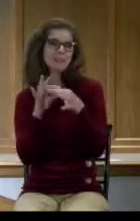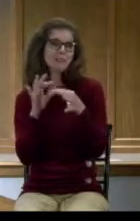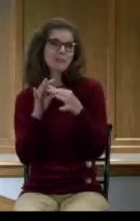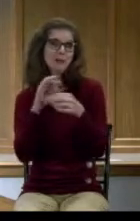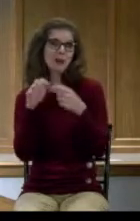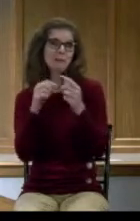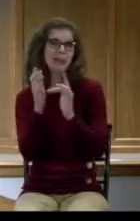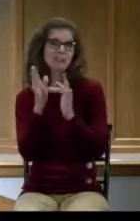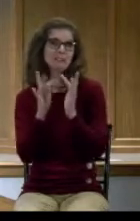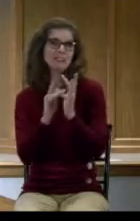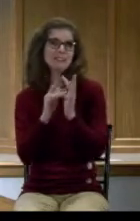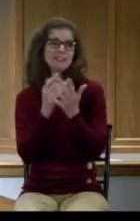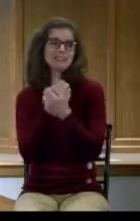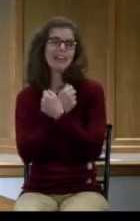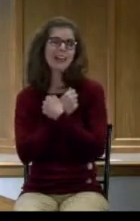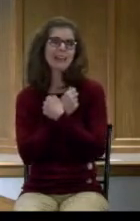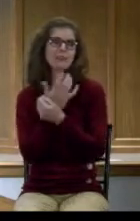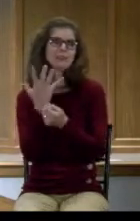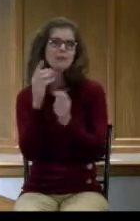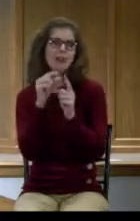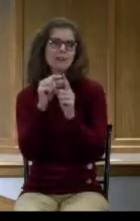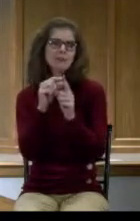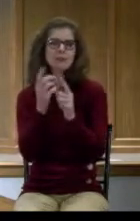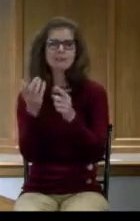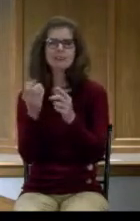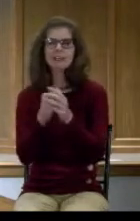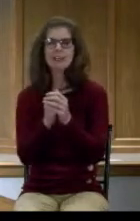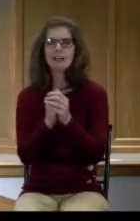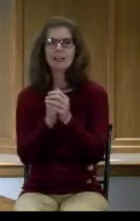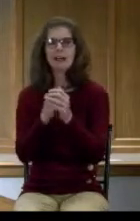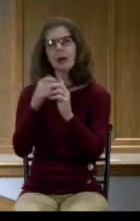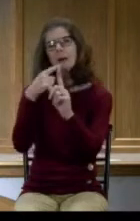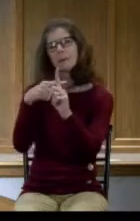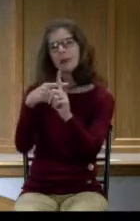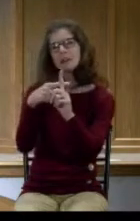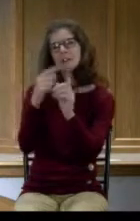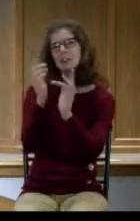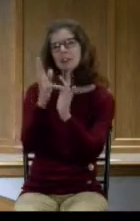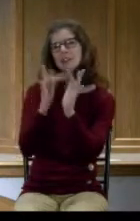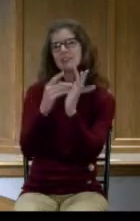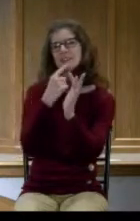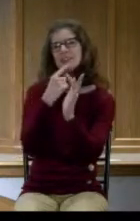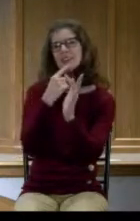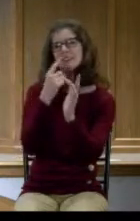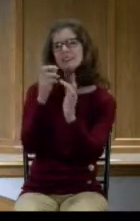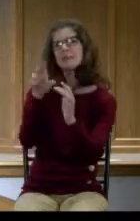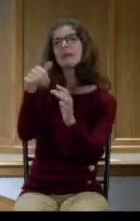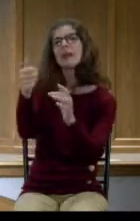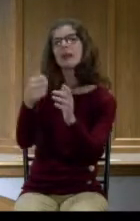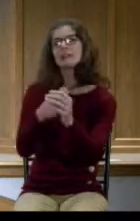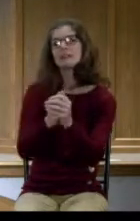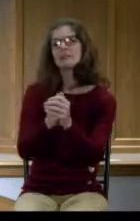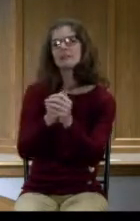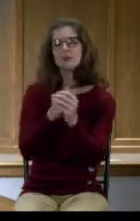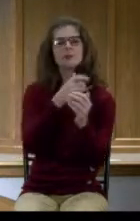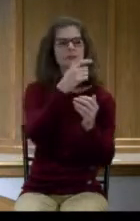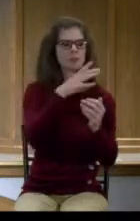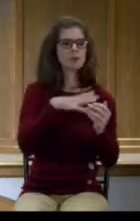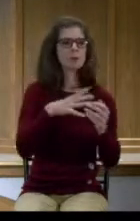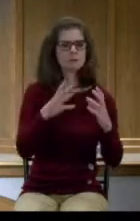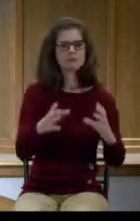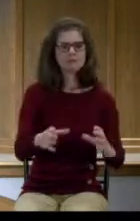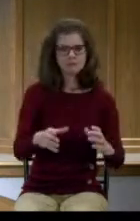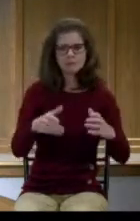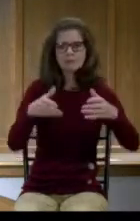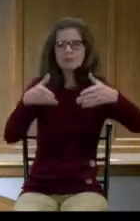love those five words, she did what she could. But I also love something else Jesus says about this woman. So she pours the perfume